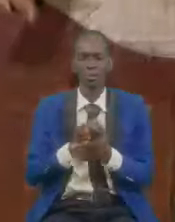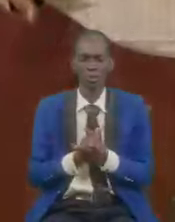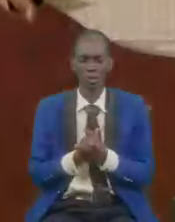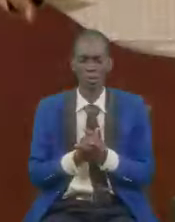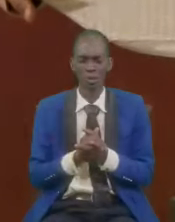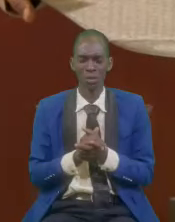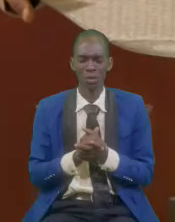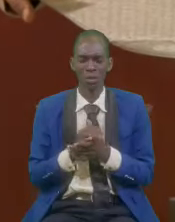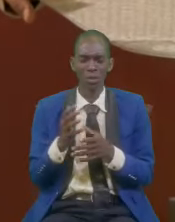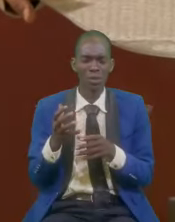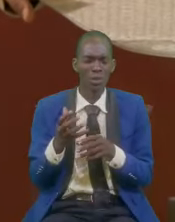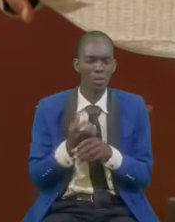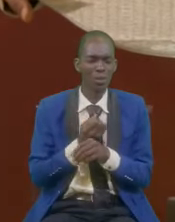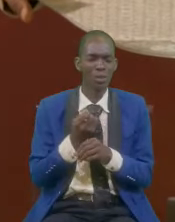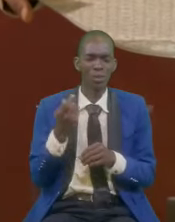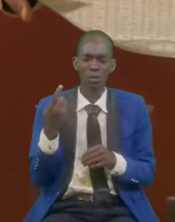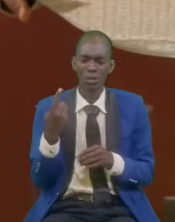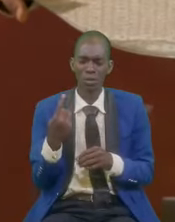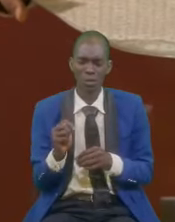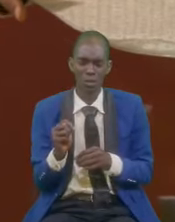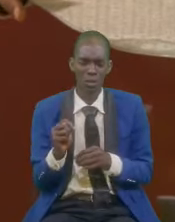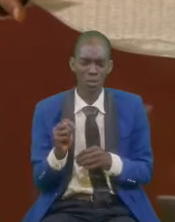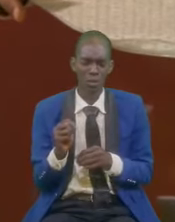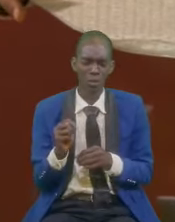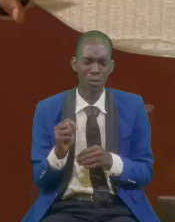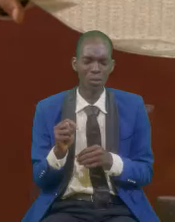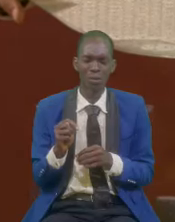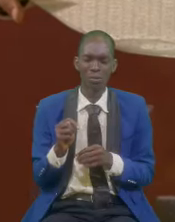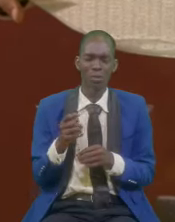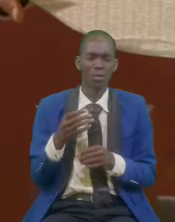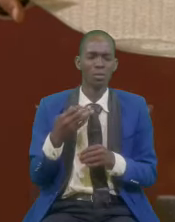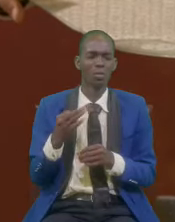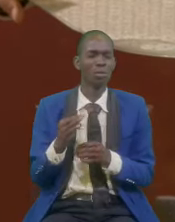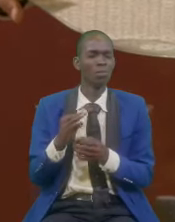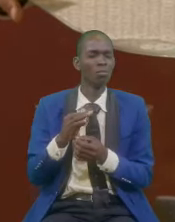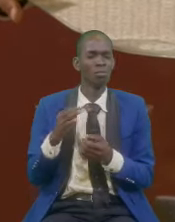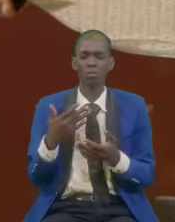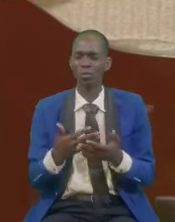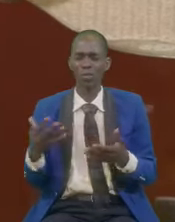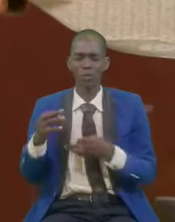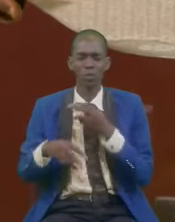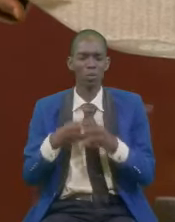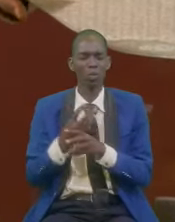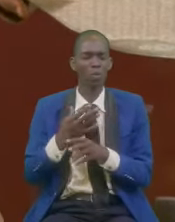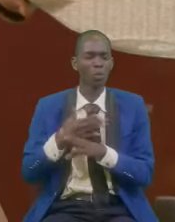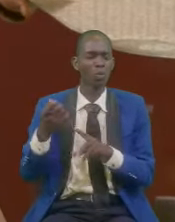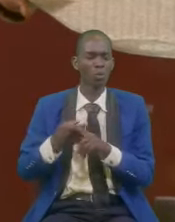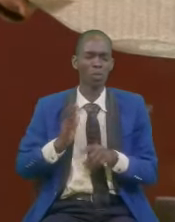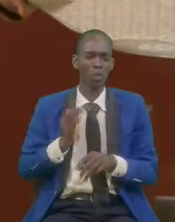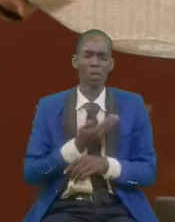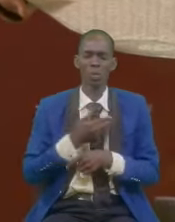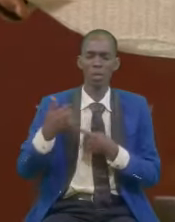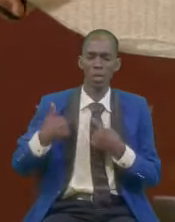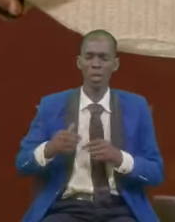Take the fear of man away from our hearts. Give us the